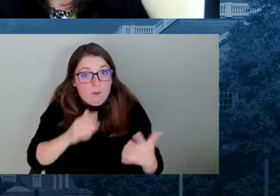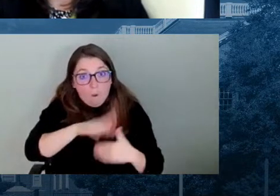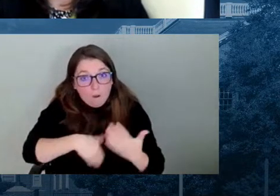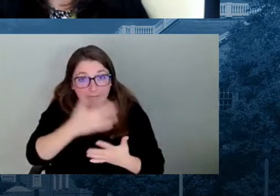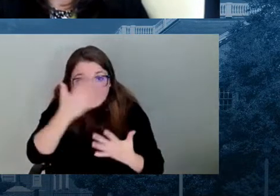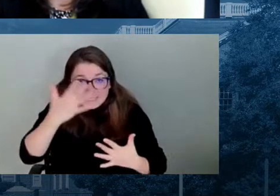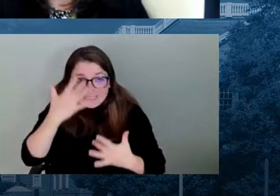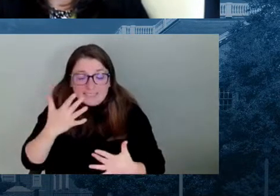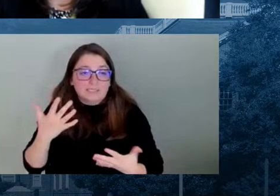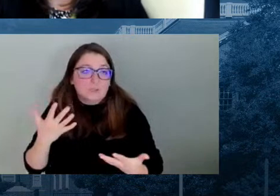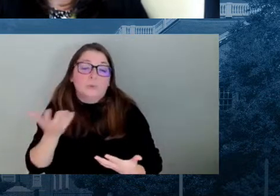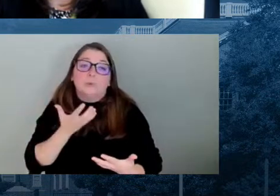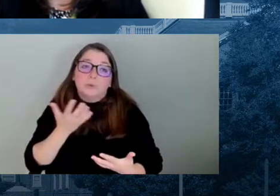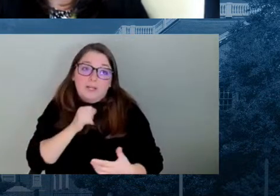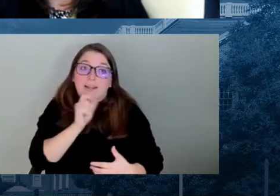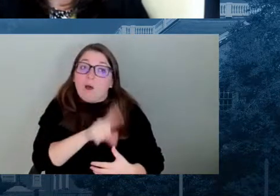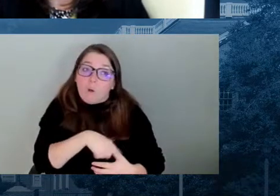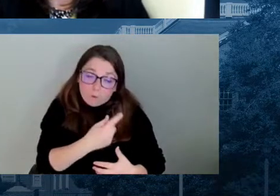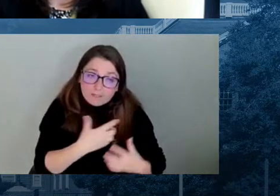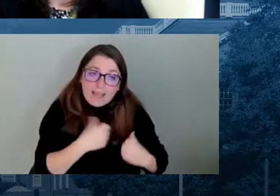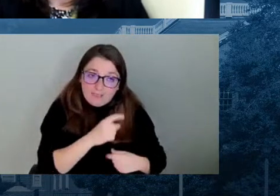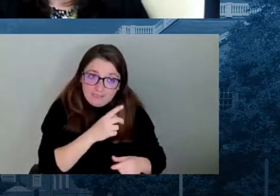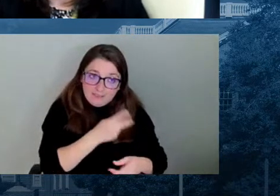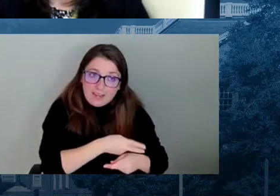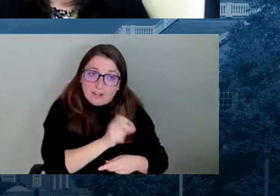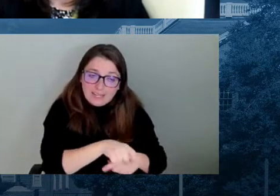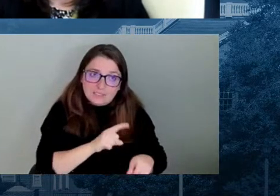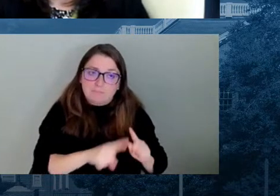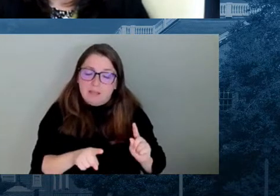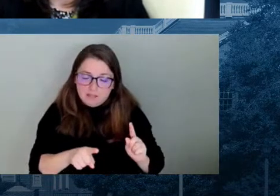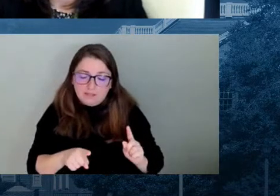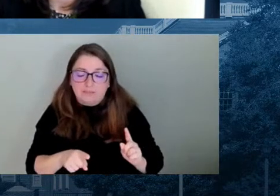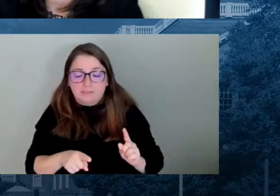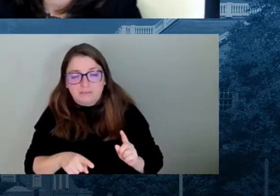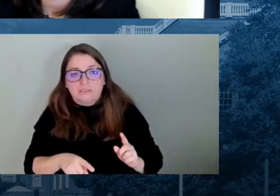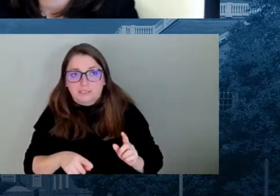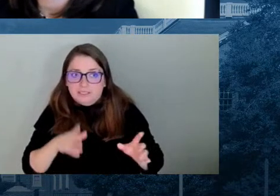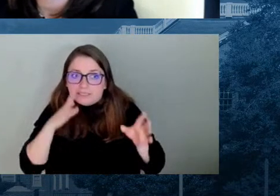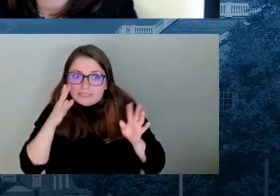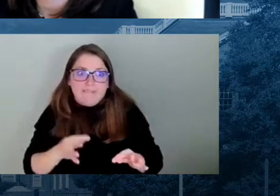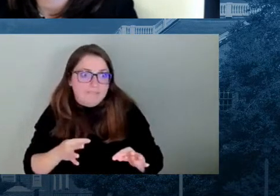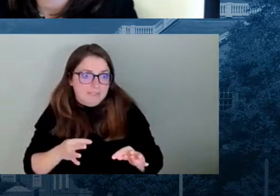healthcare, but particularly acute in healthcare. Secretary McGarrick, anything there?